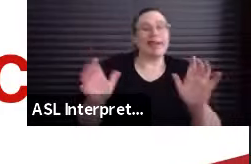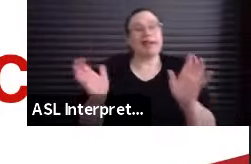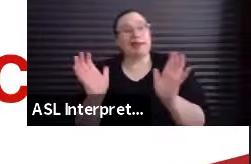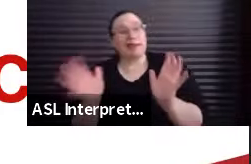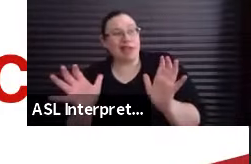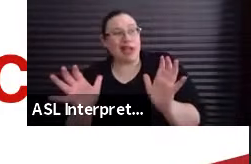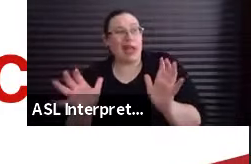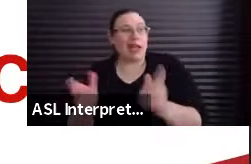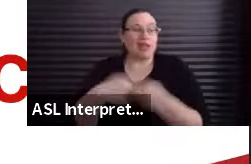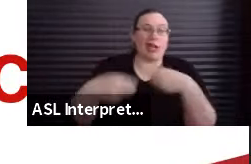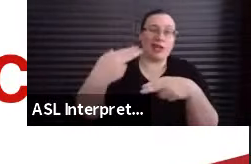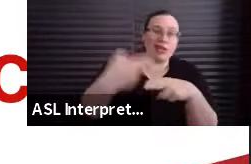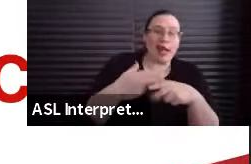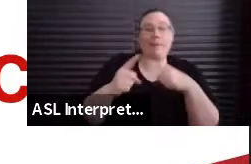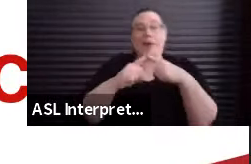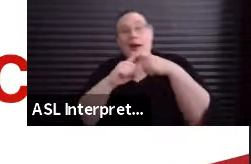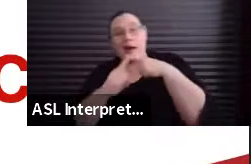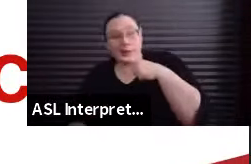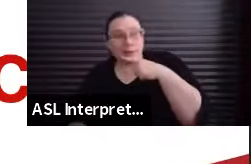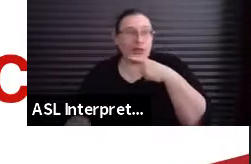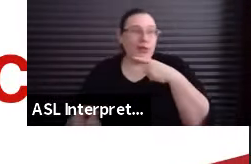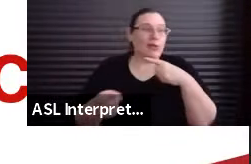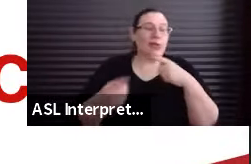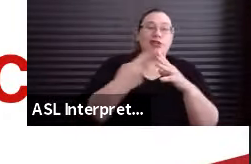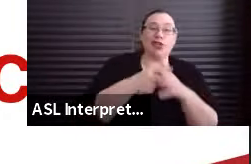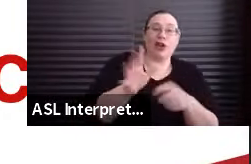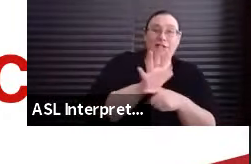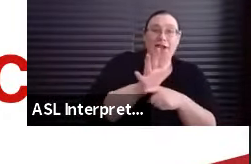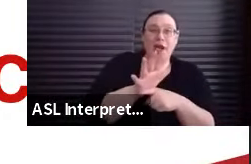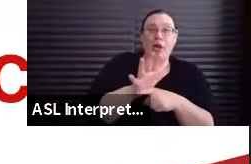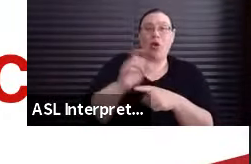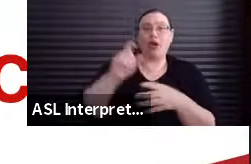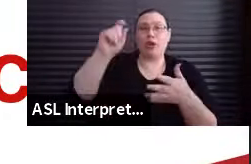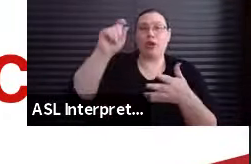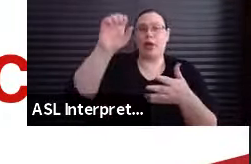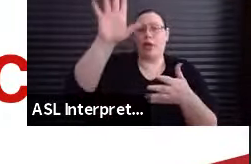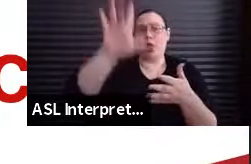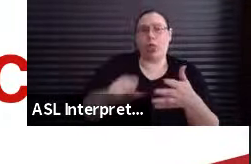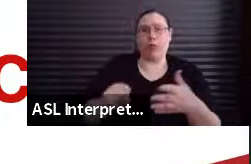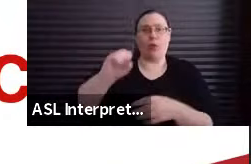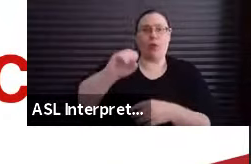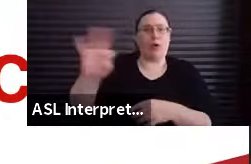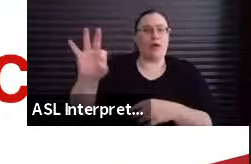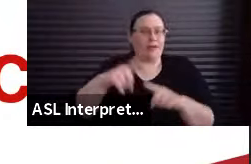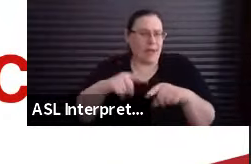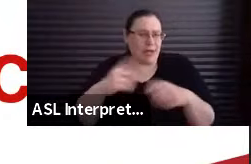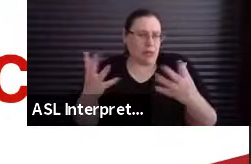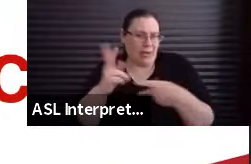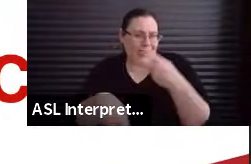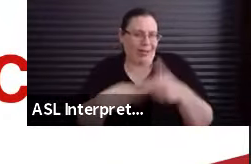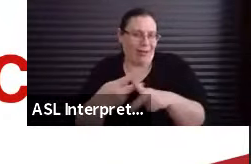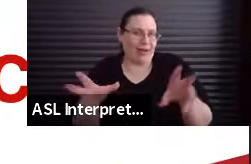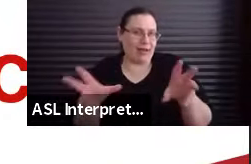themselves, unmute themselves, start video, or turn them off, again, based on whatever meeting you are